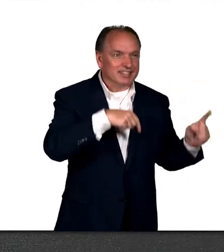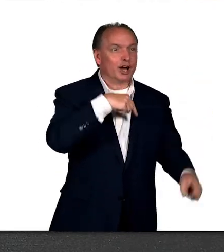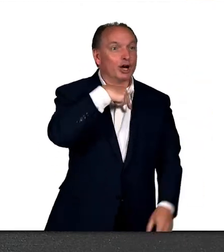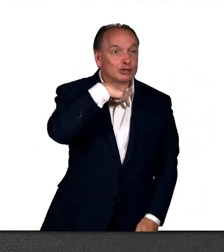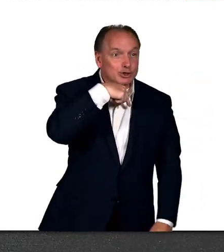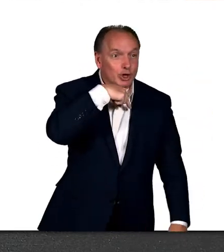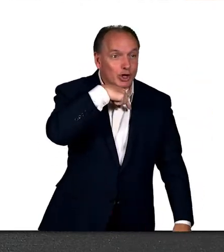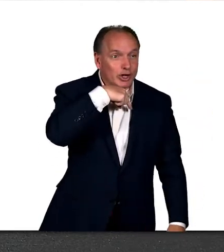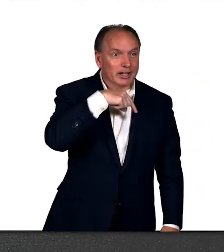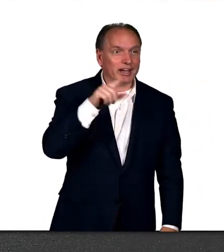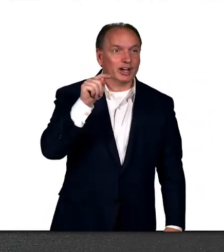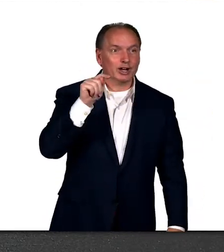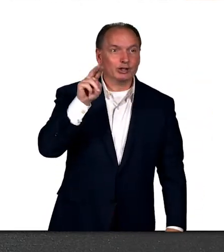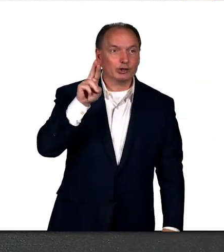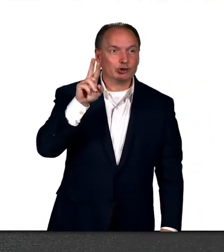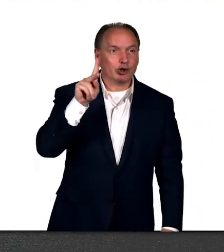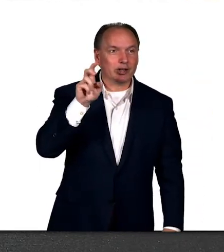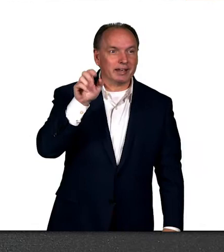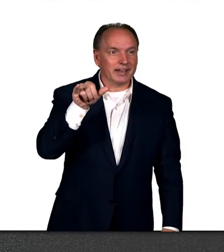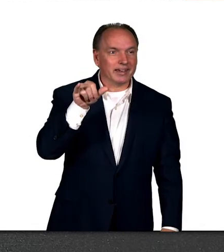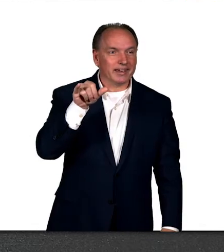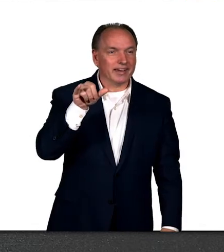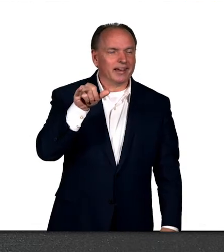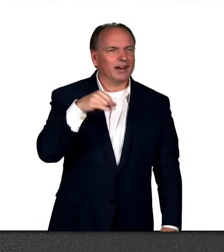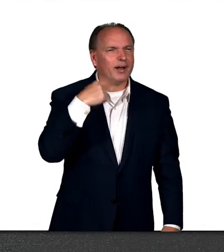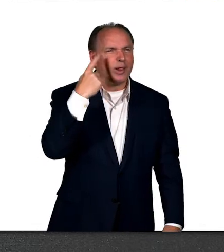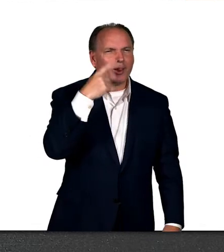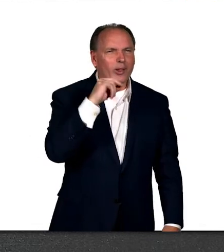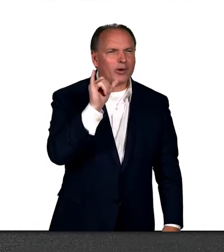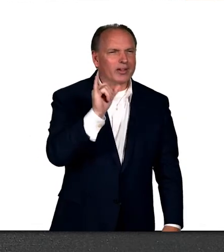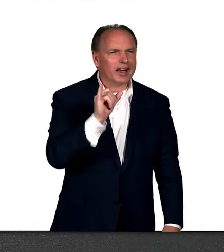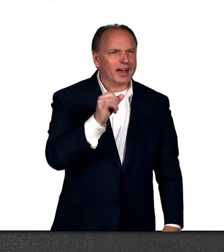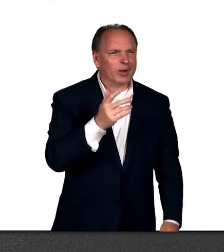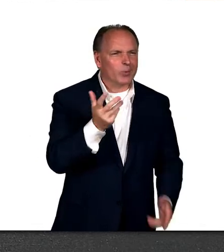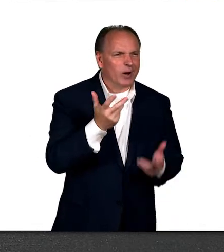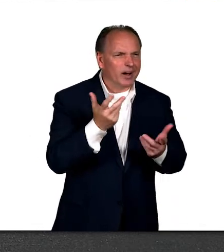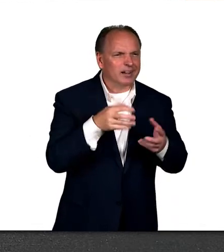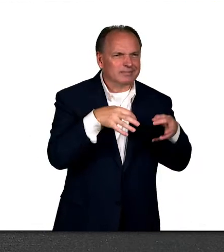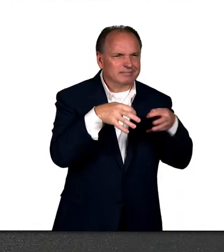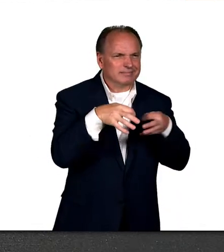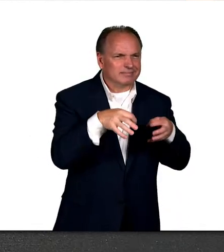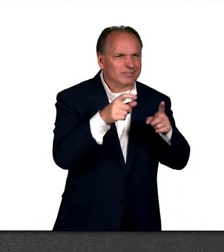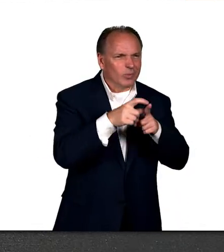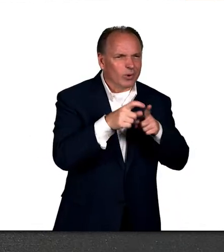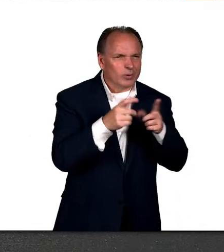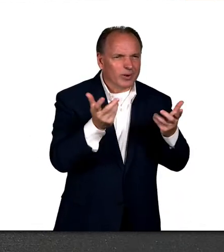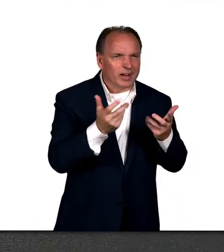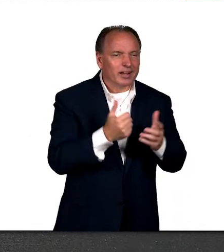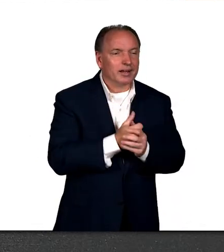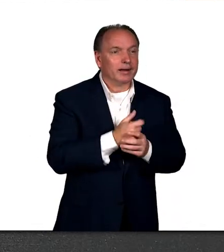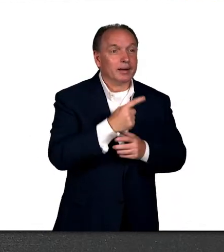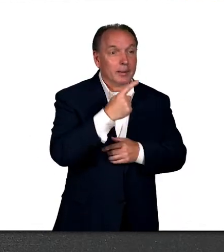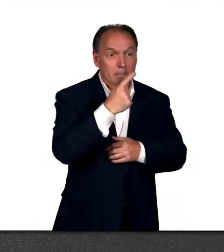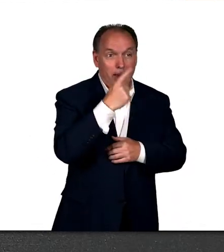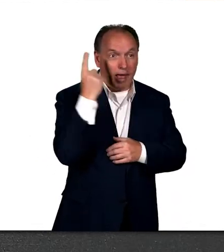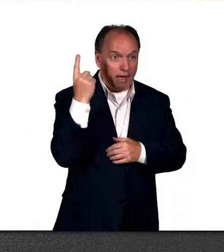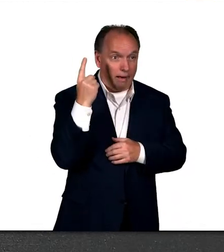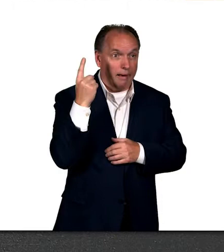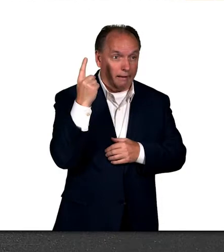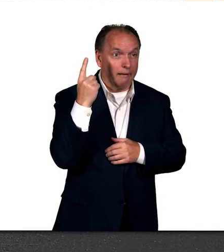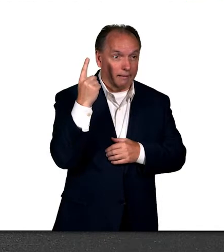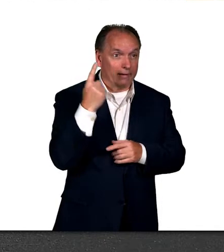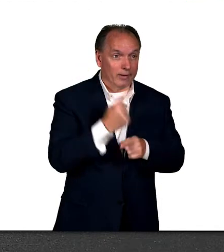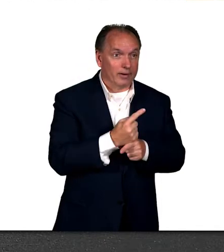Yes, it's a turkey. Great job. What does it look like? Can you describe it? It's black,